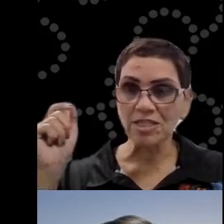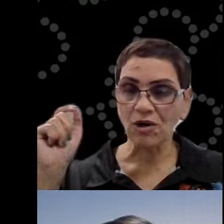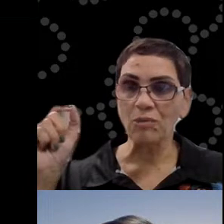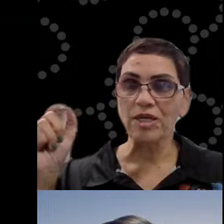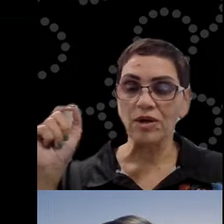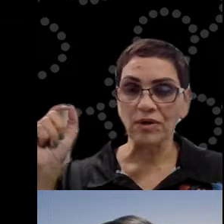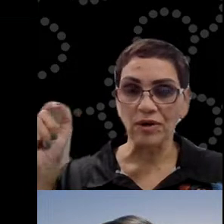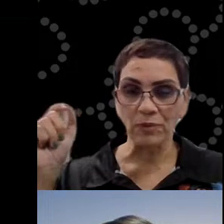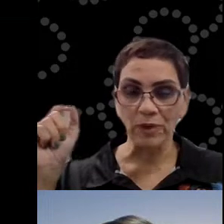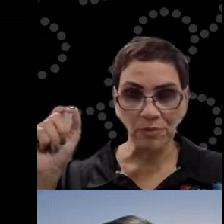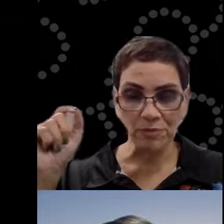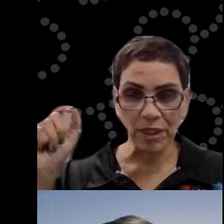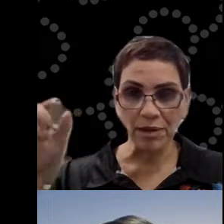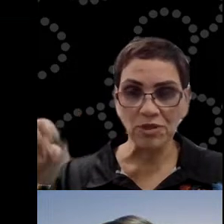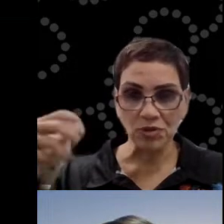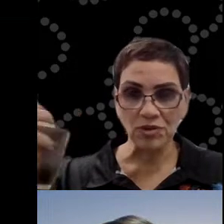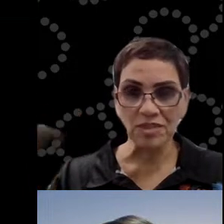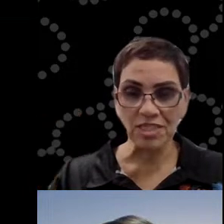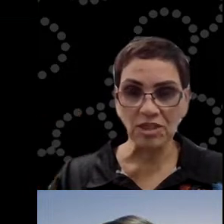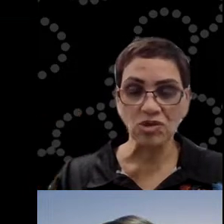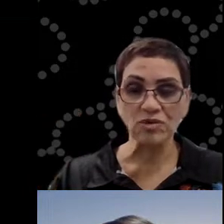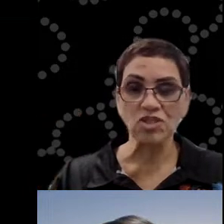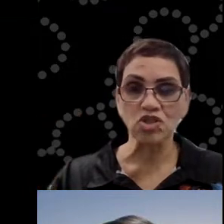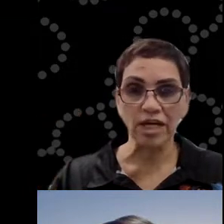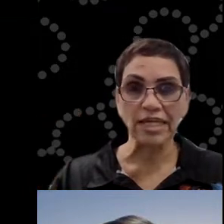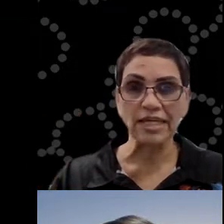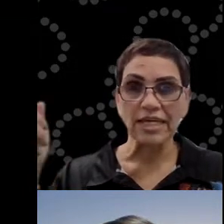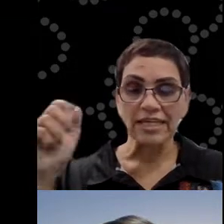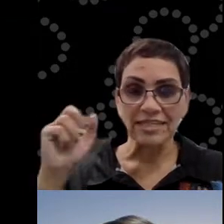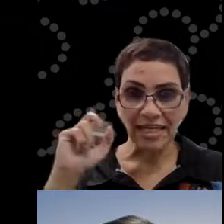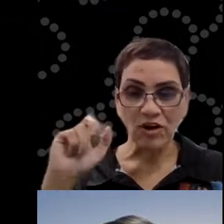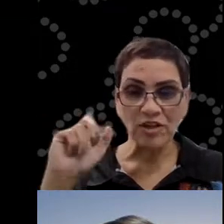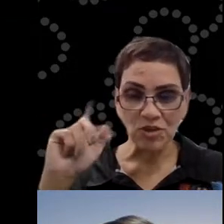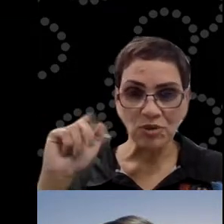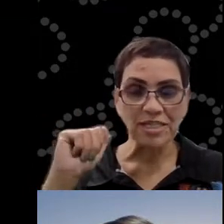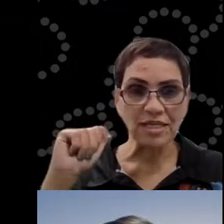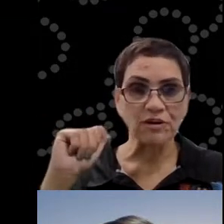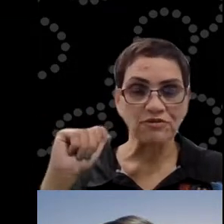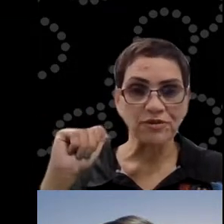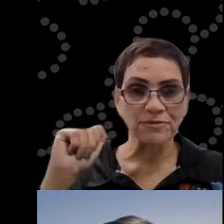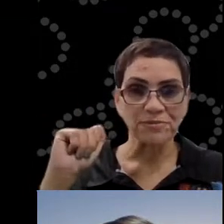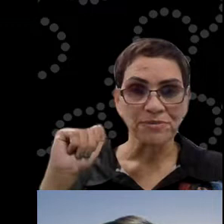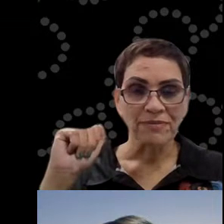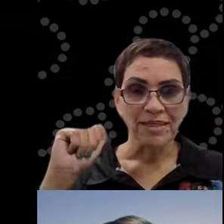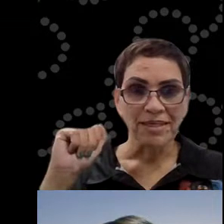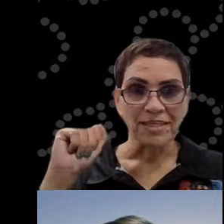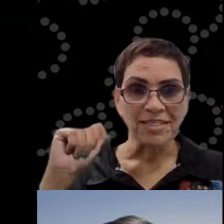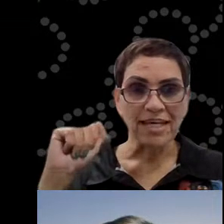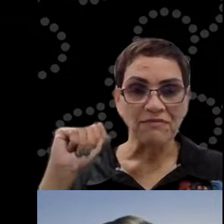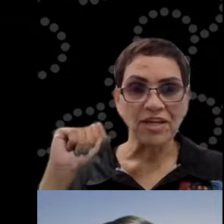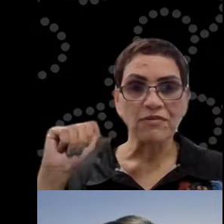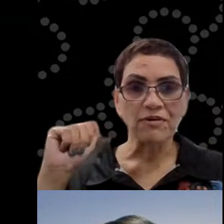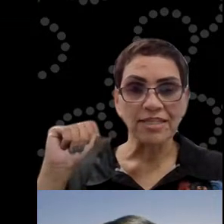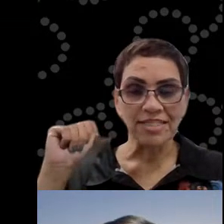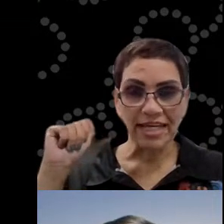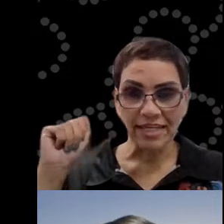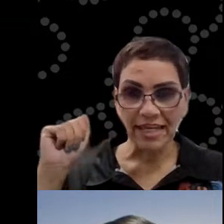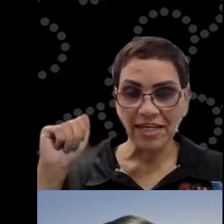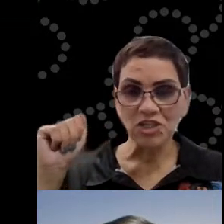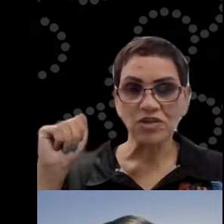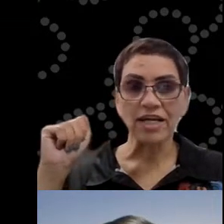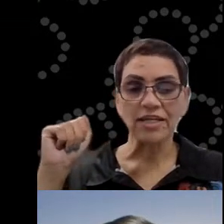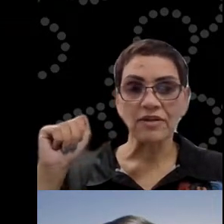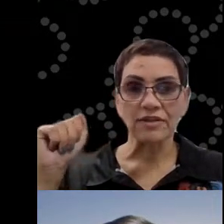and the best comment I got when Aboriginal nurses undertook this training is that I saw myself, is they have